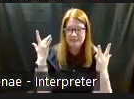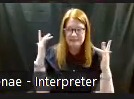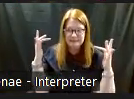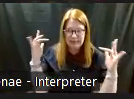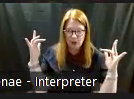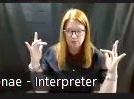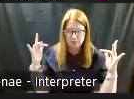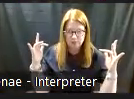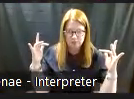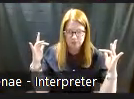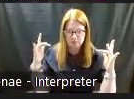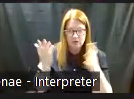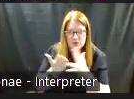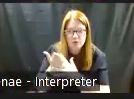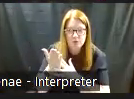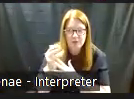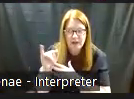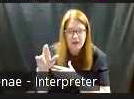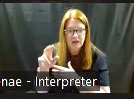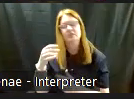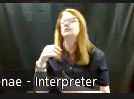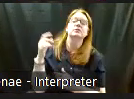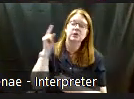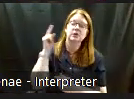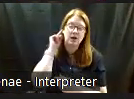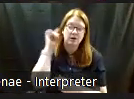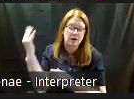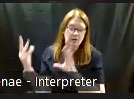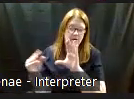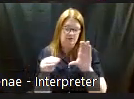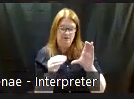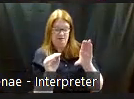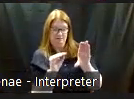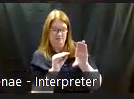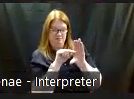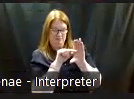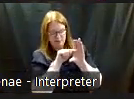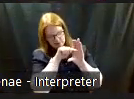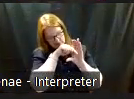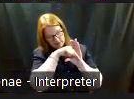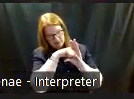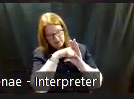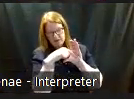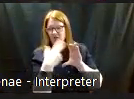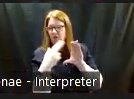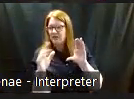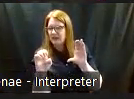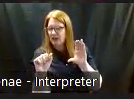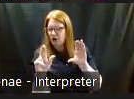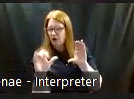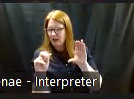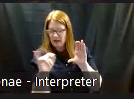in the air. The outer ear catches the waves, which then travel through a narrow passageway called the ear